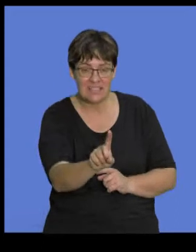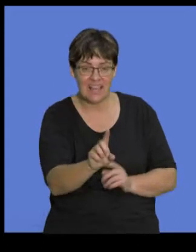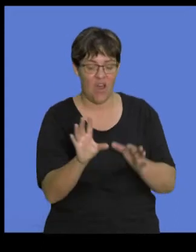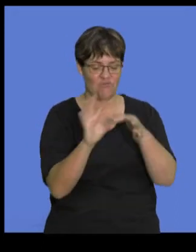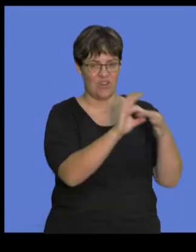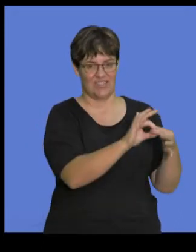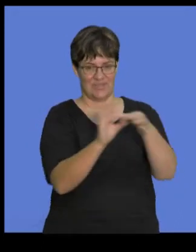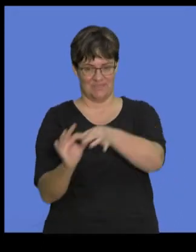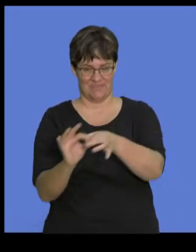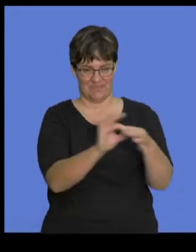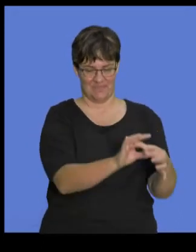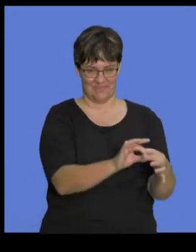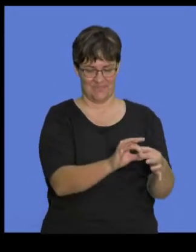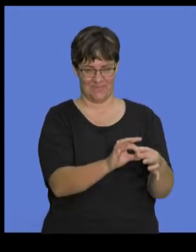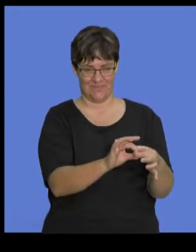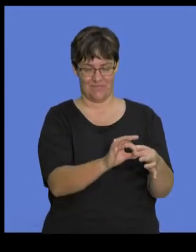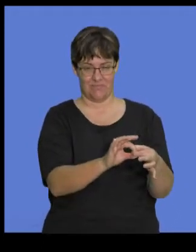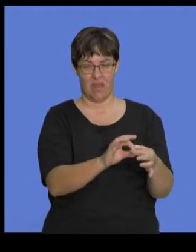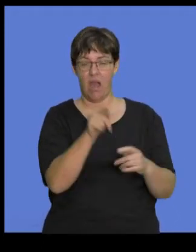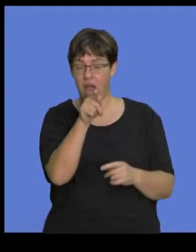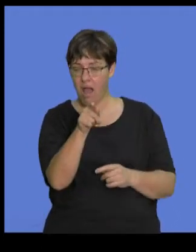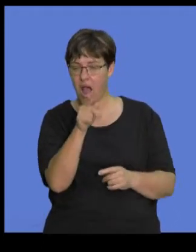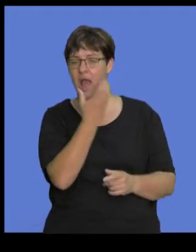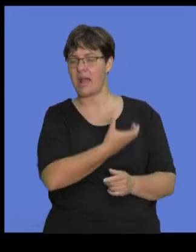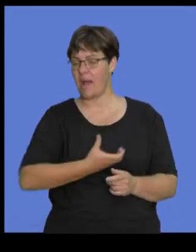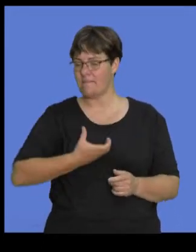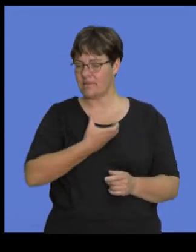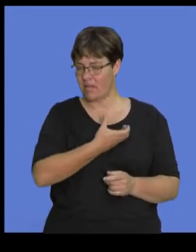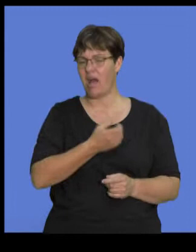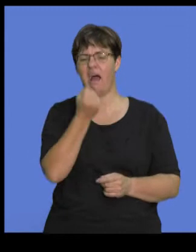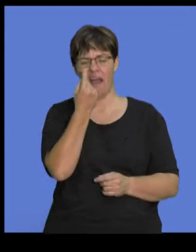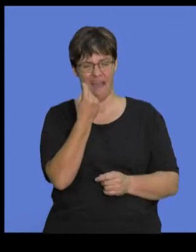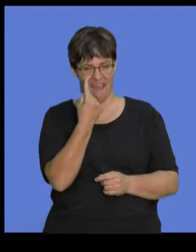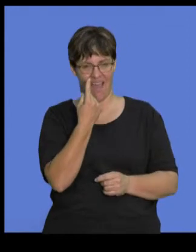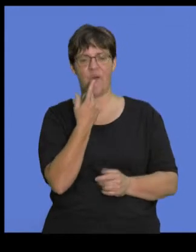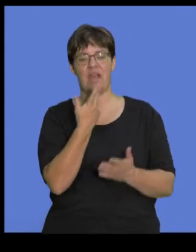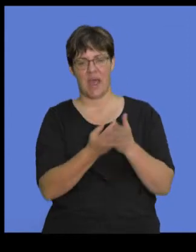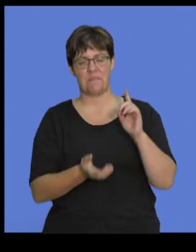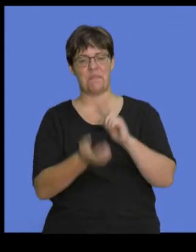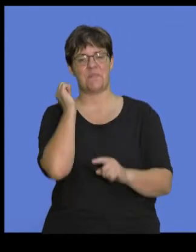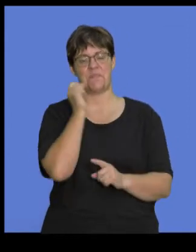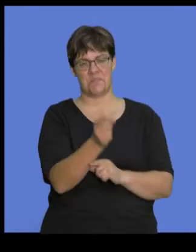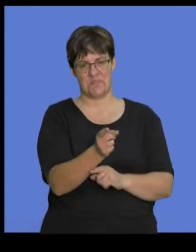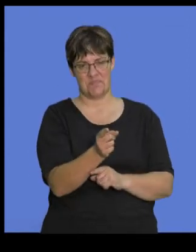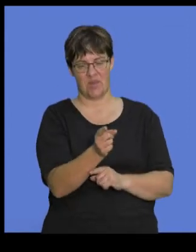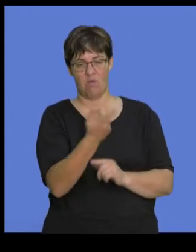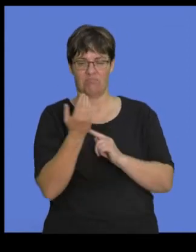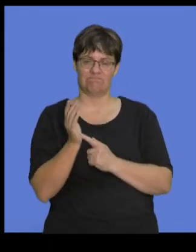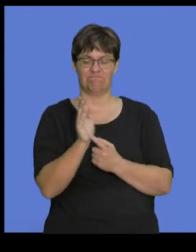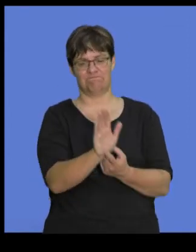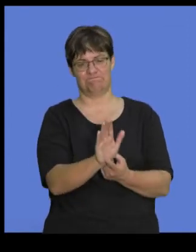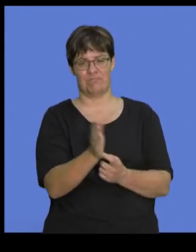about these relationships. So as long as we are comfortable with that, we are able to make predictions as